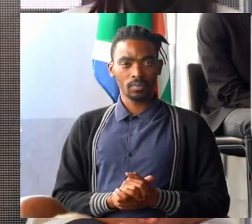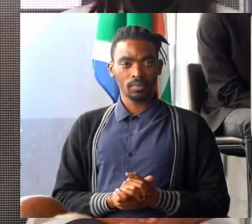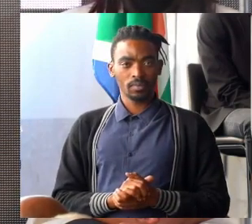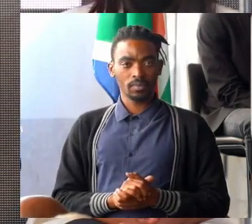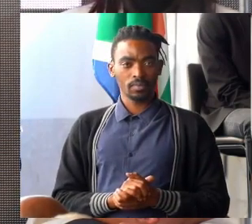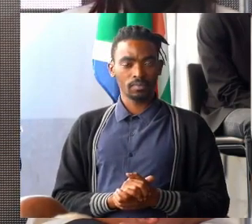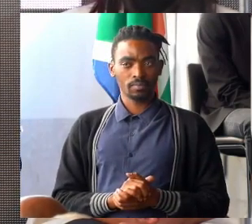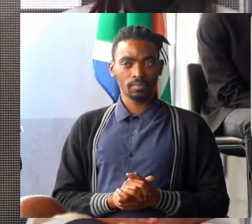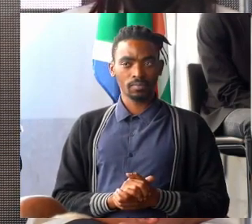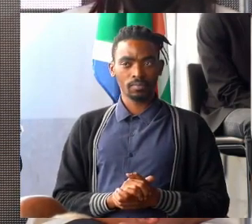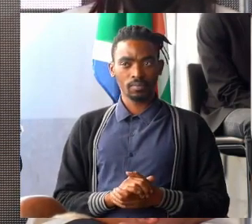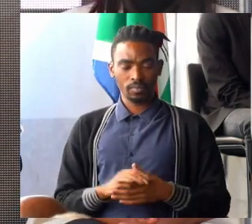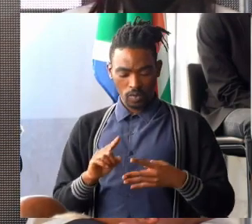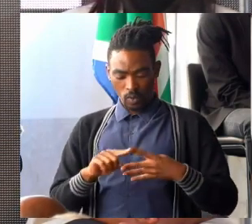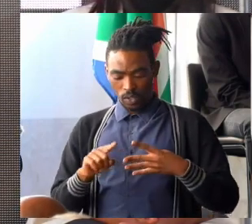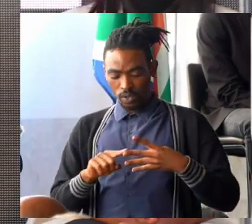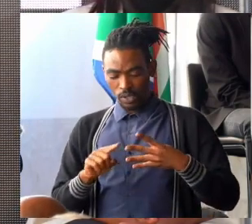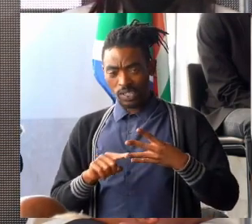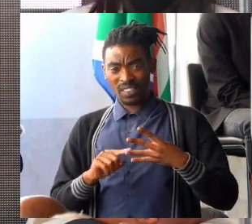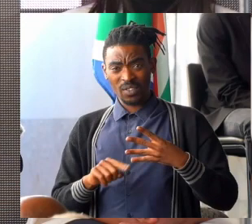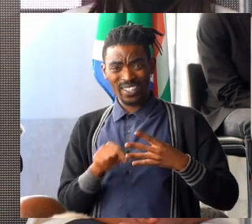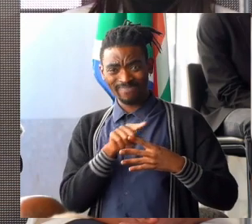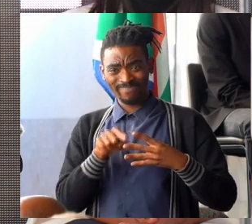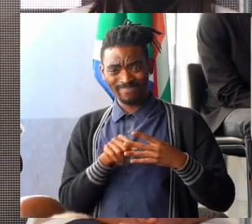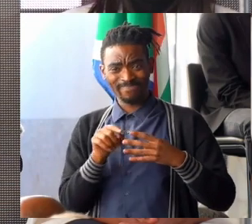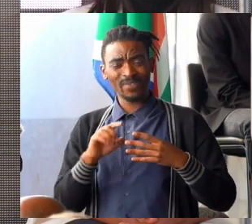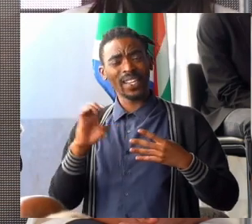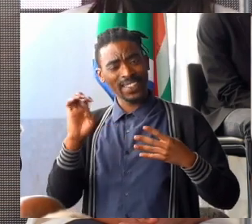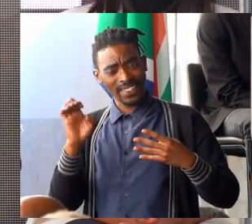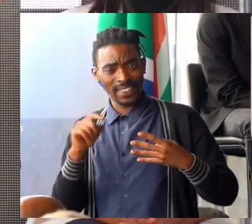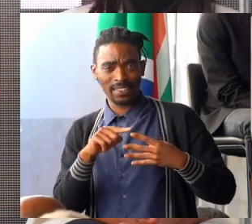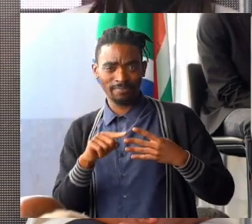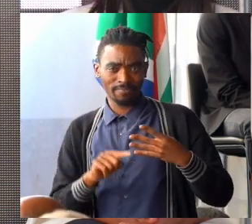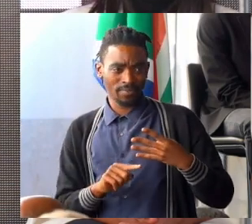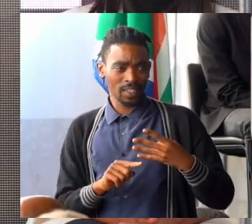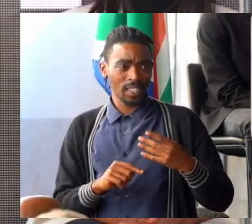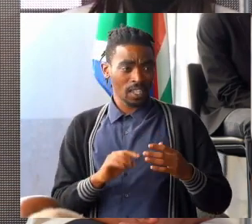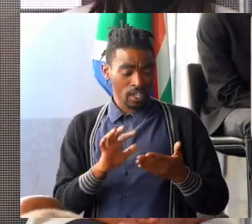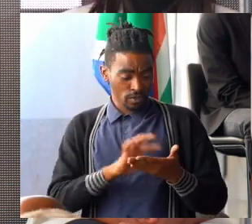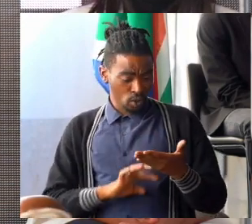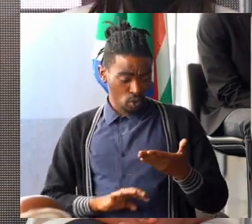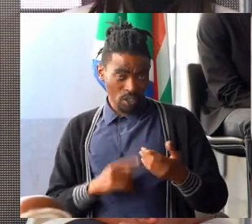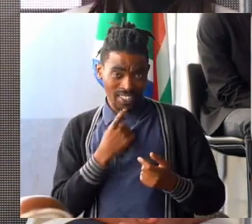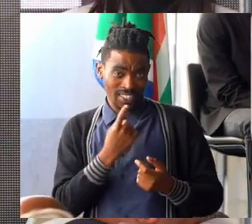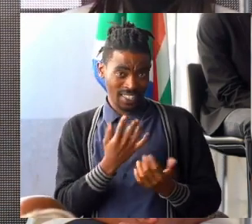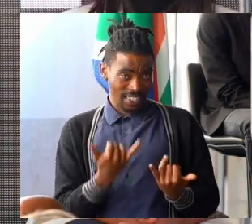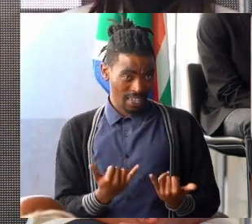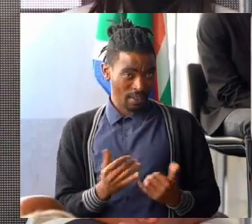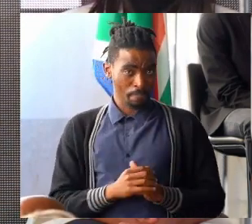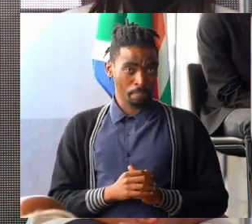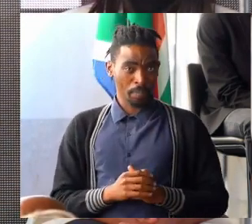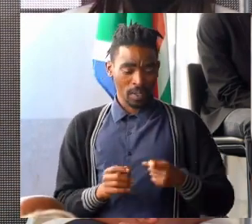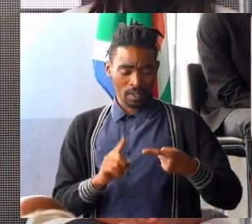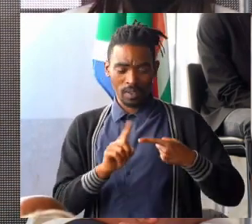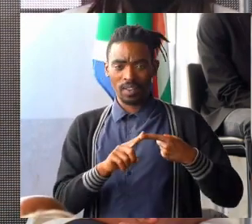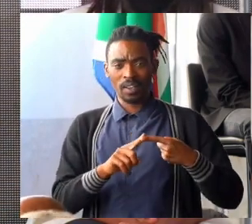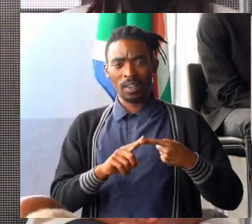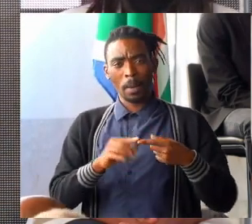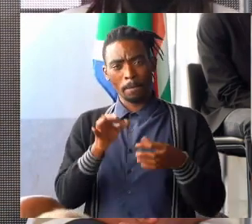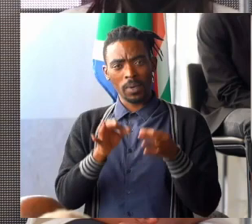there are four urgent thematic priorities out of the story that I've just laid out. The first is political